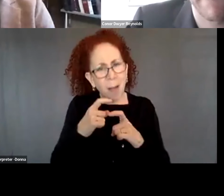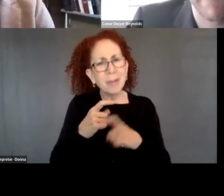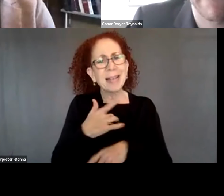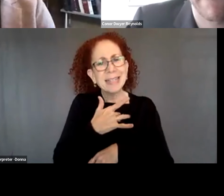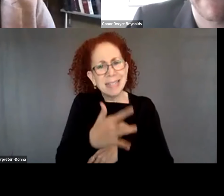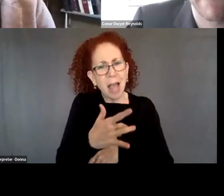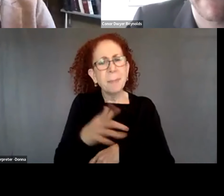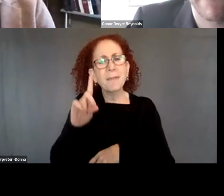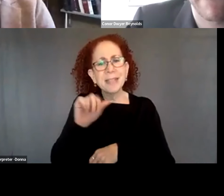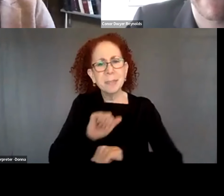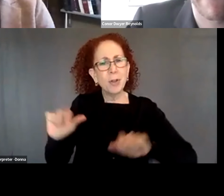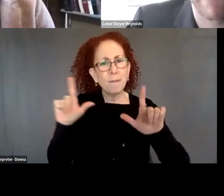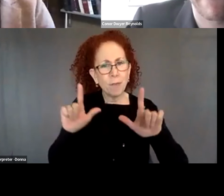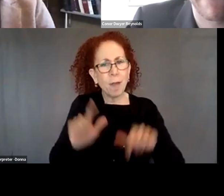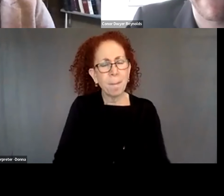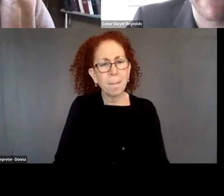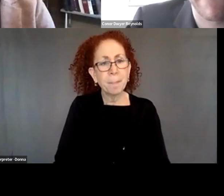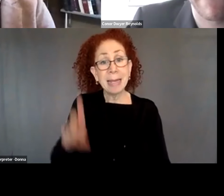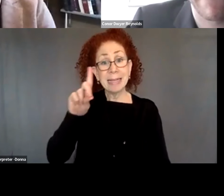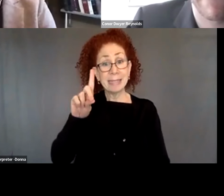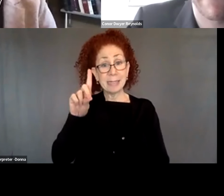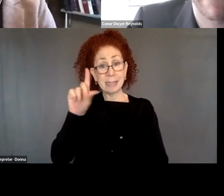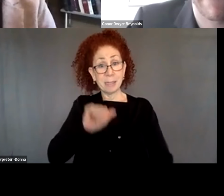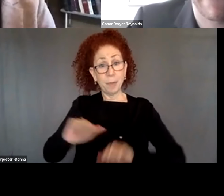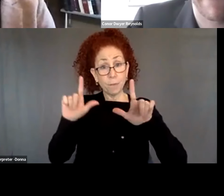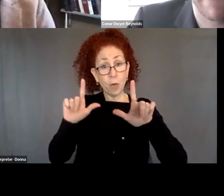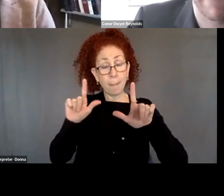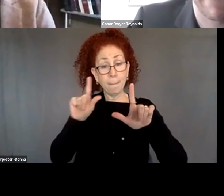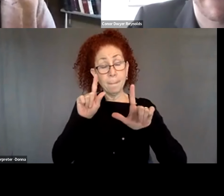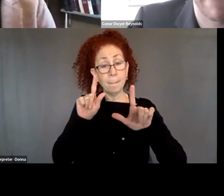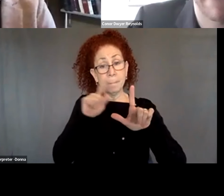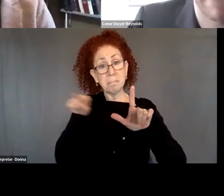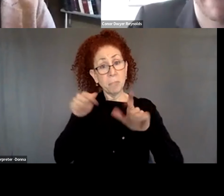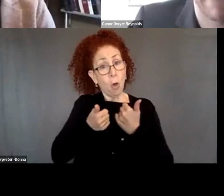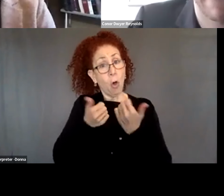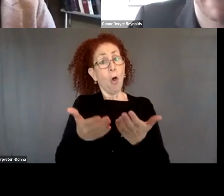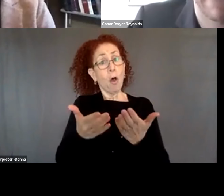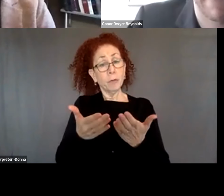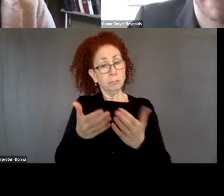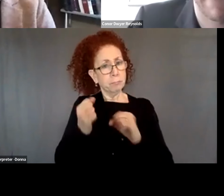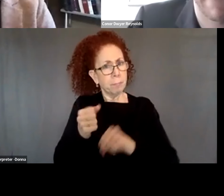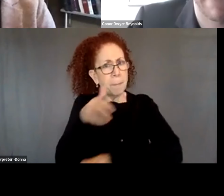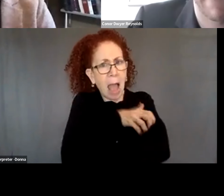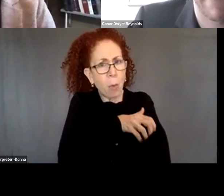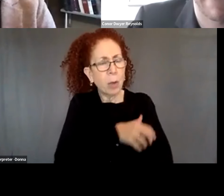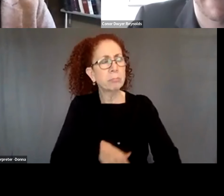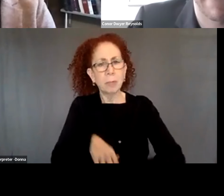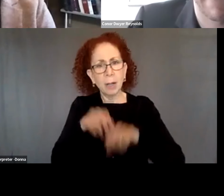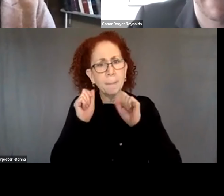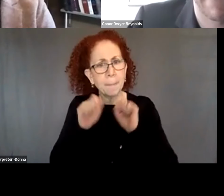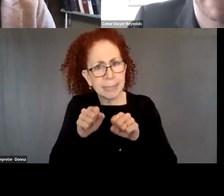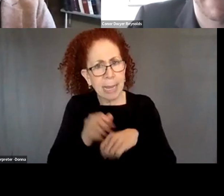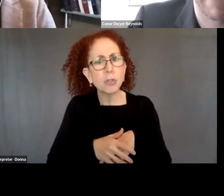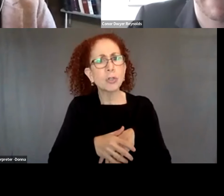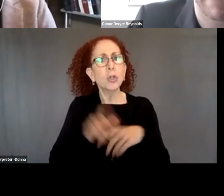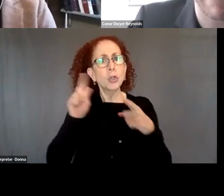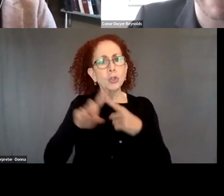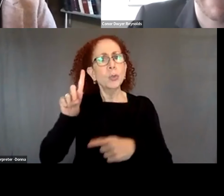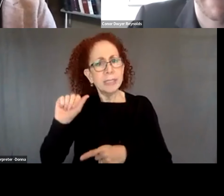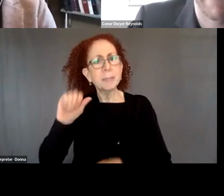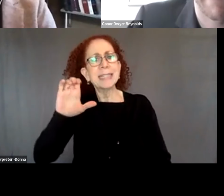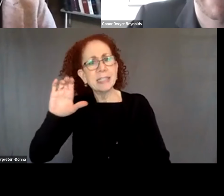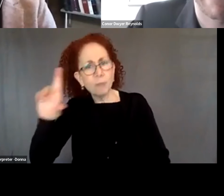frame. The disability frame has, I think, offered great power and potential to the disability civil